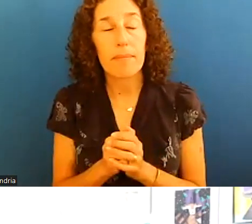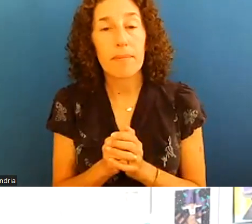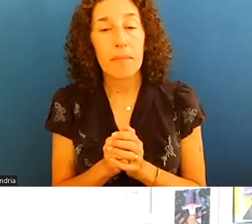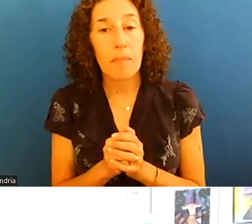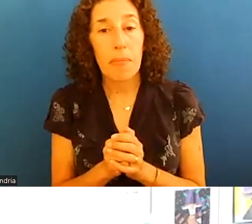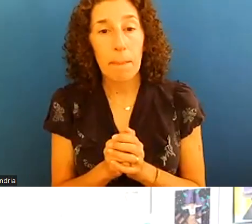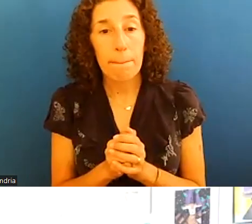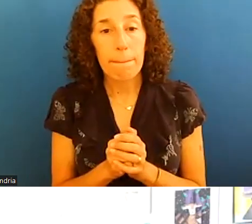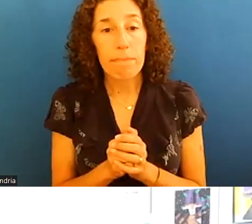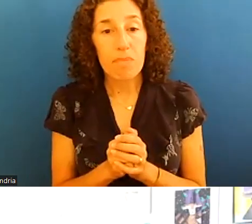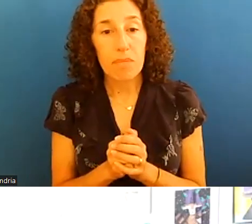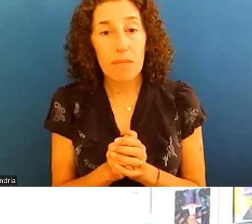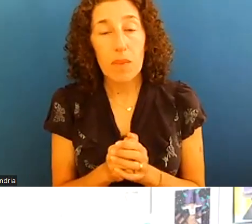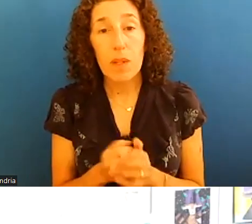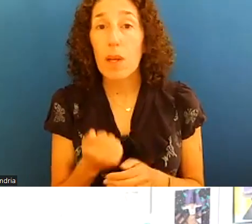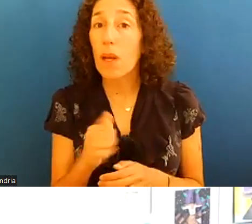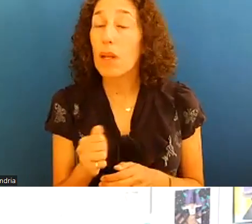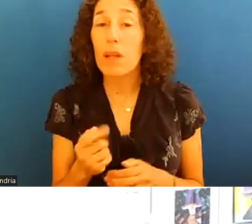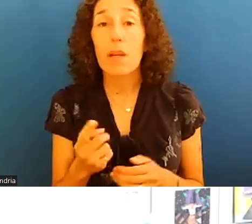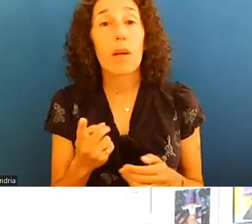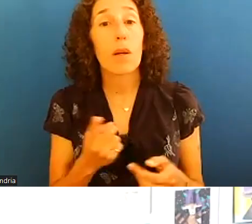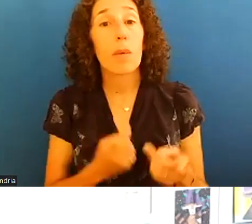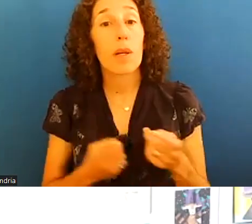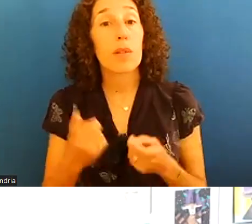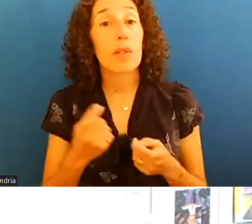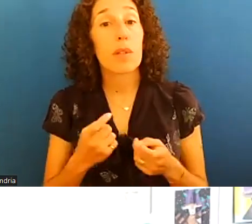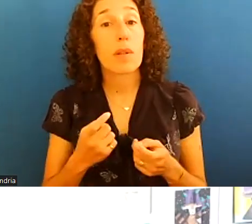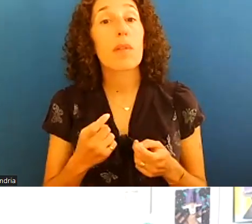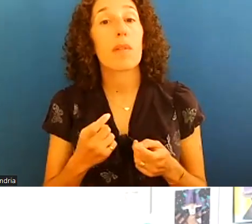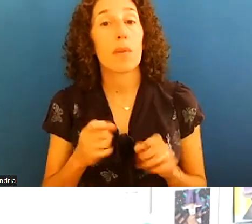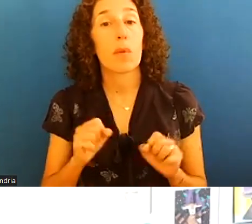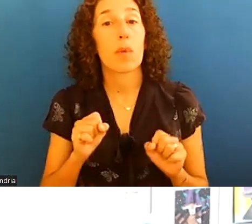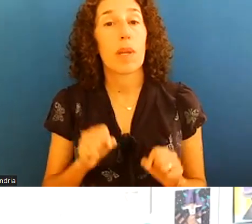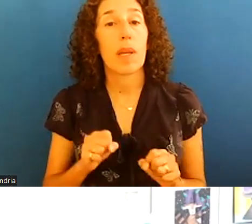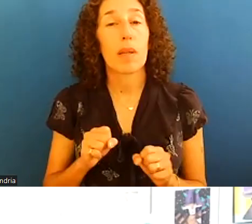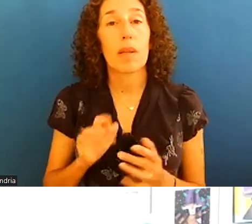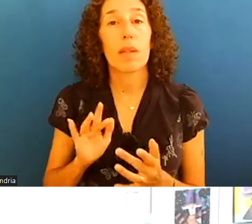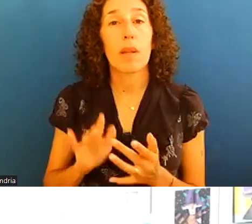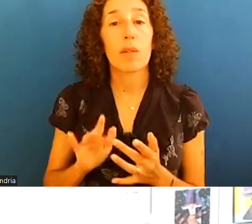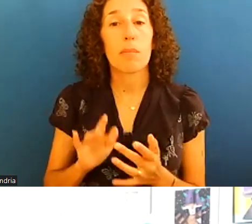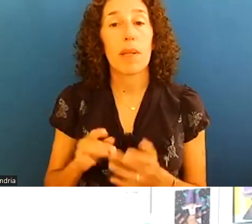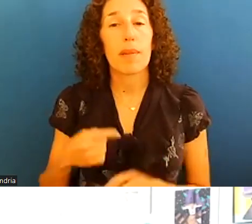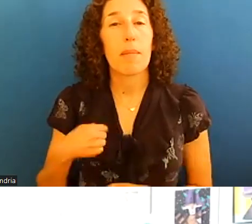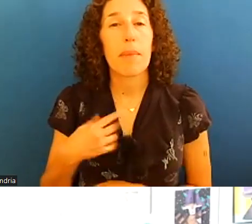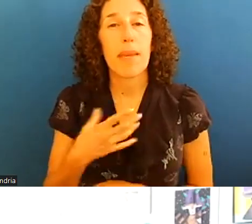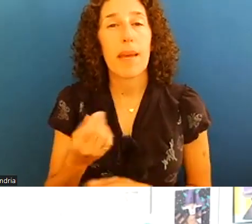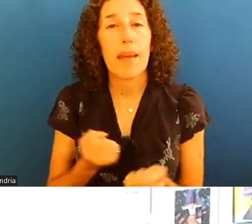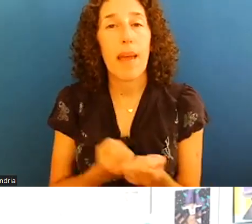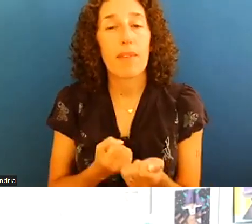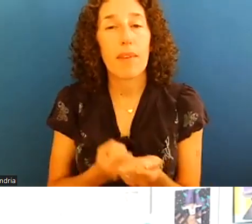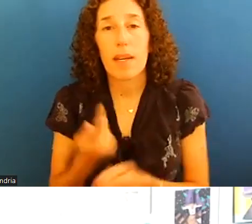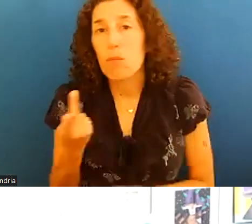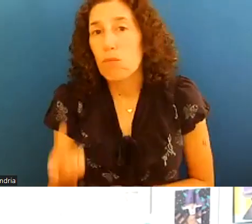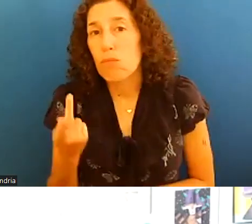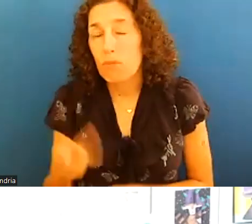later, I'll usually touch base with the advocate. Hey, is there anything that I missed? Or, we kind of debrief afterwards. Is there anything that you think I could have done